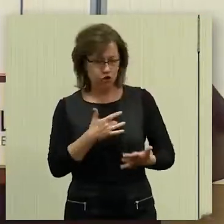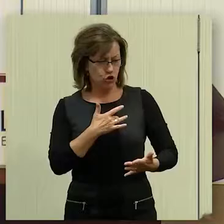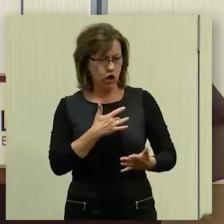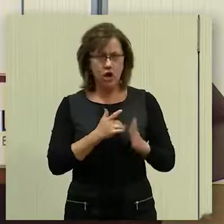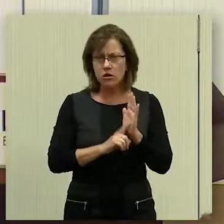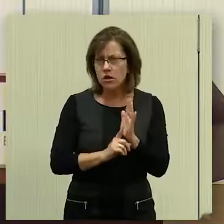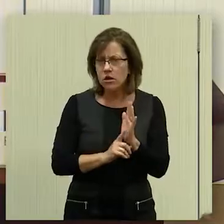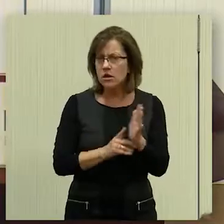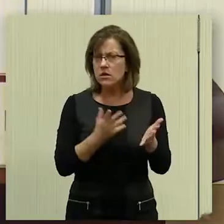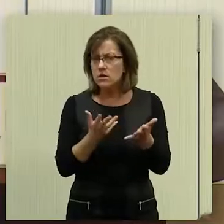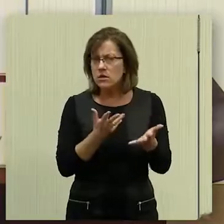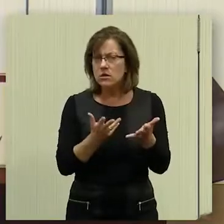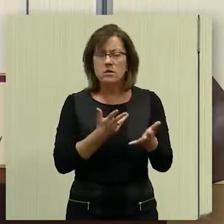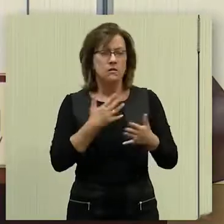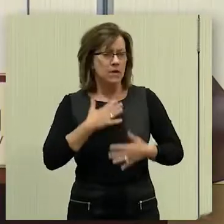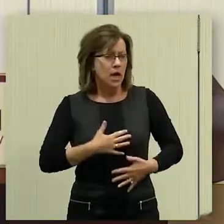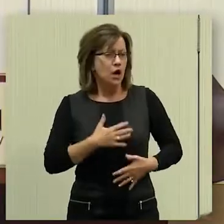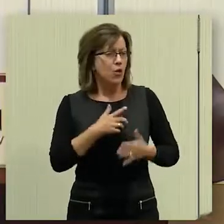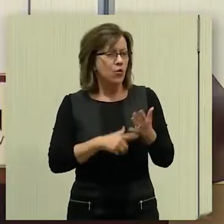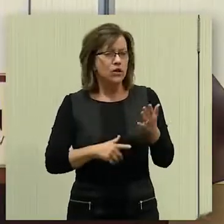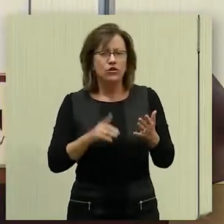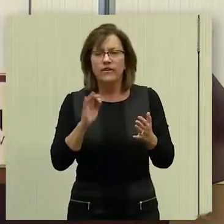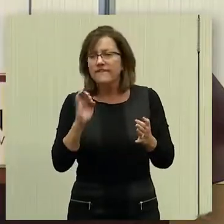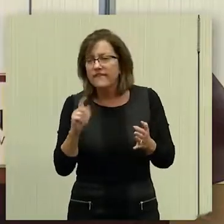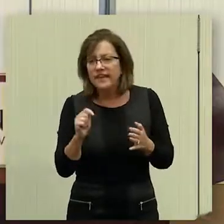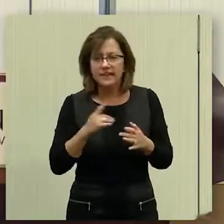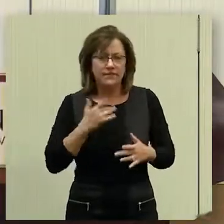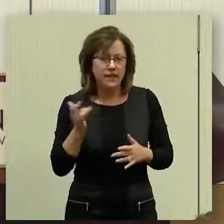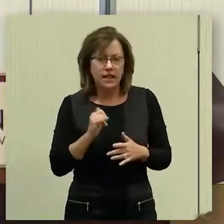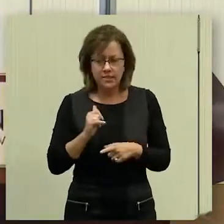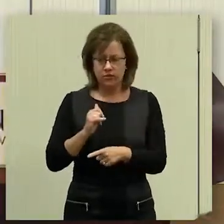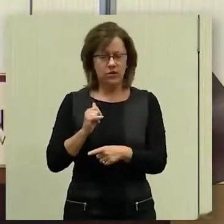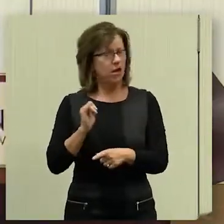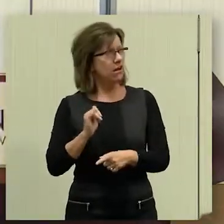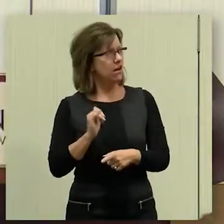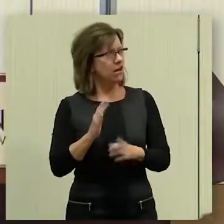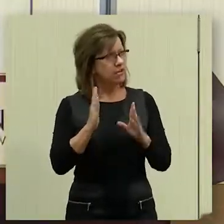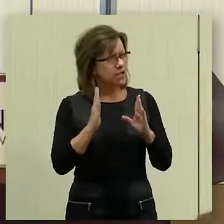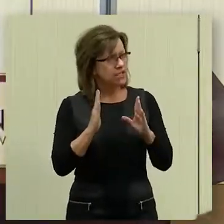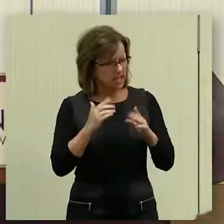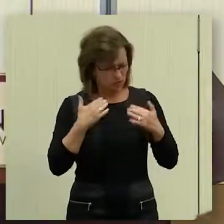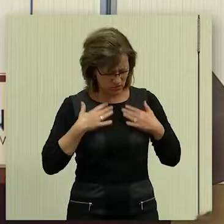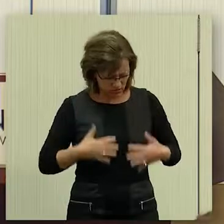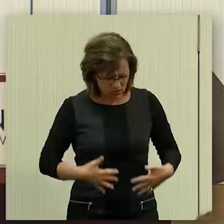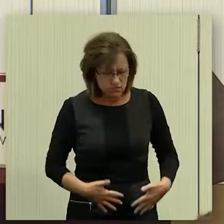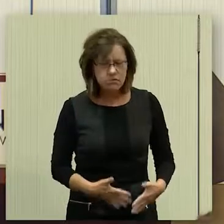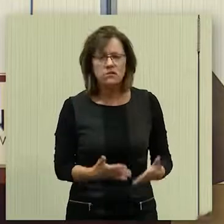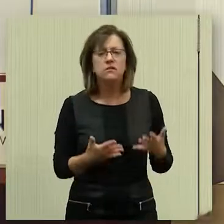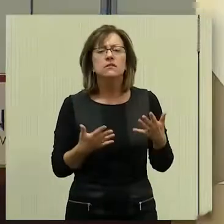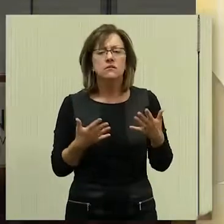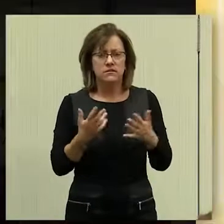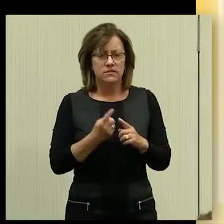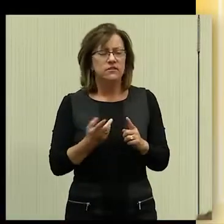in your body? What's going on? What do your feet feel like? So that they start to pay attention to those cues in their own